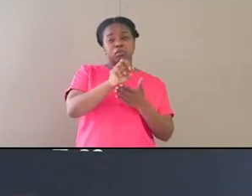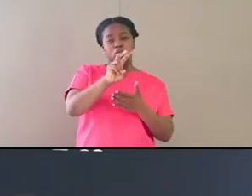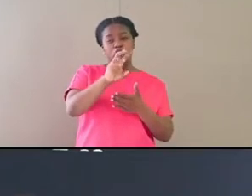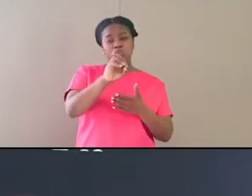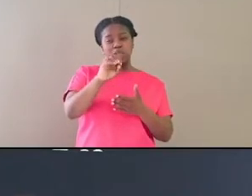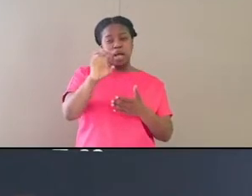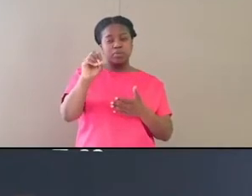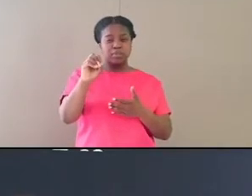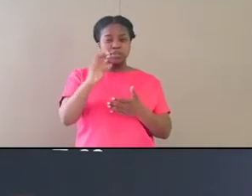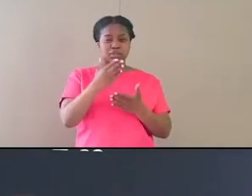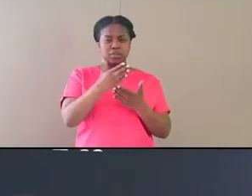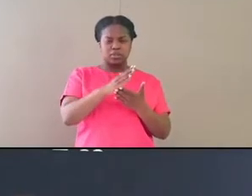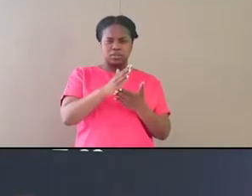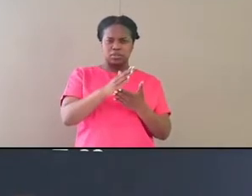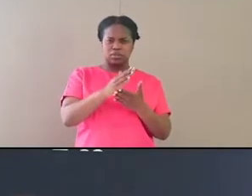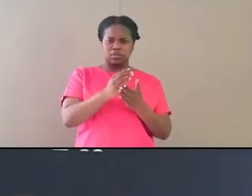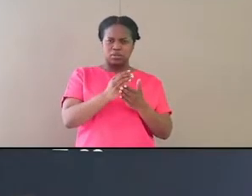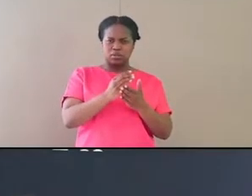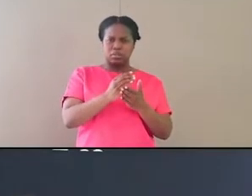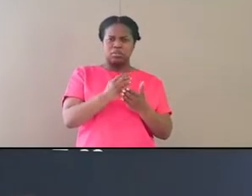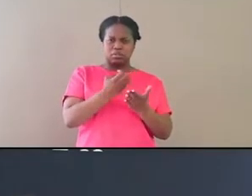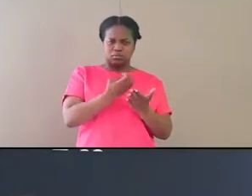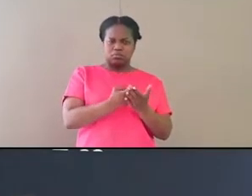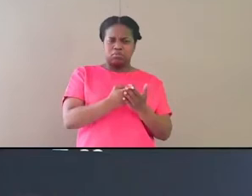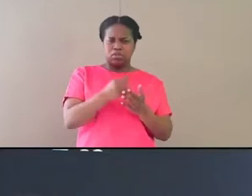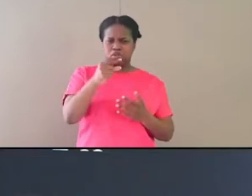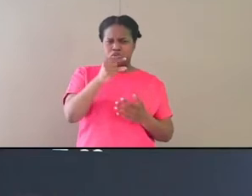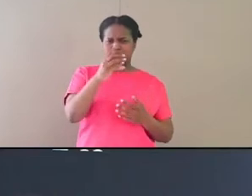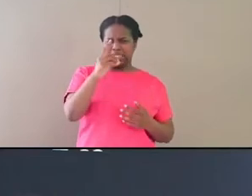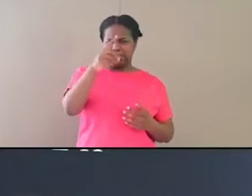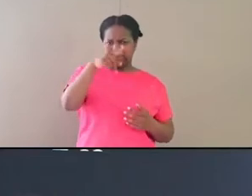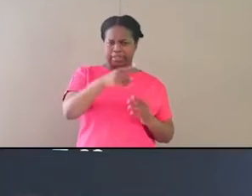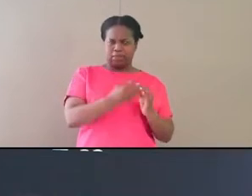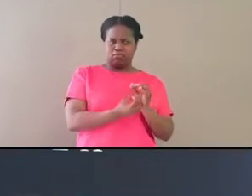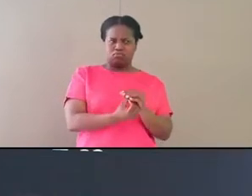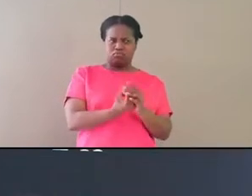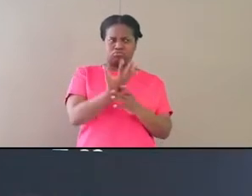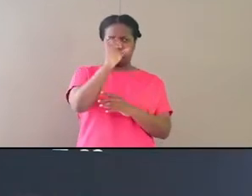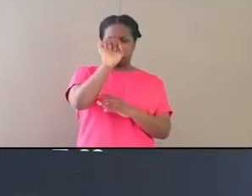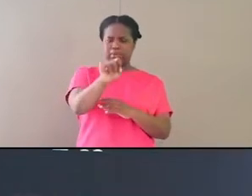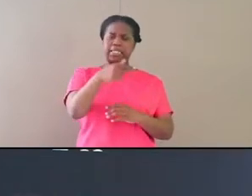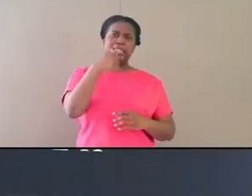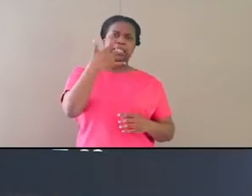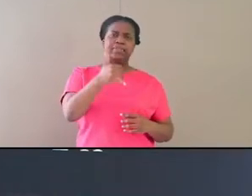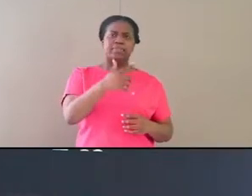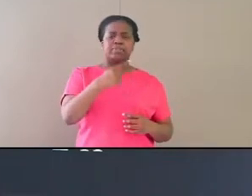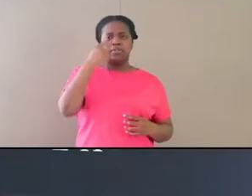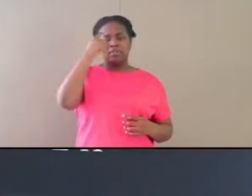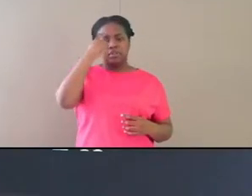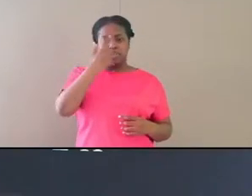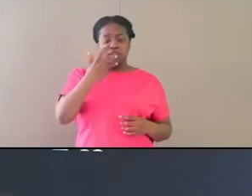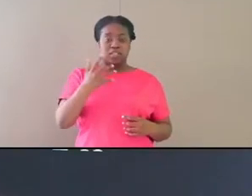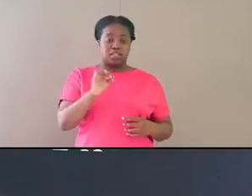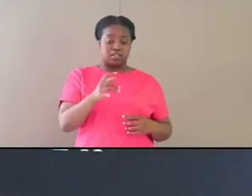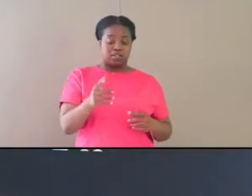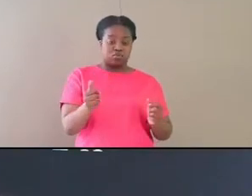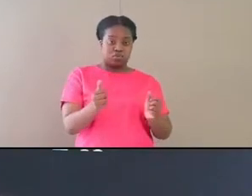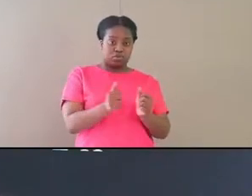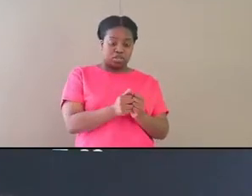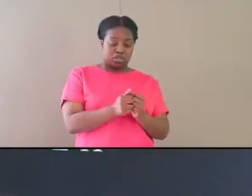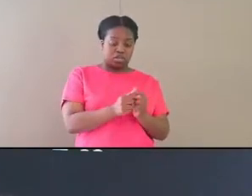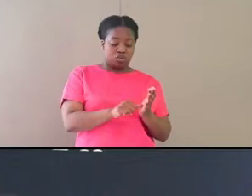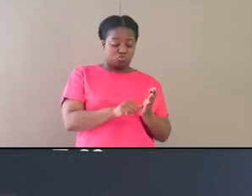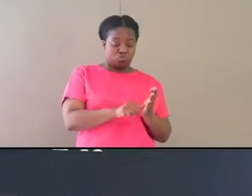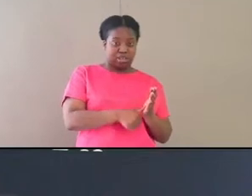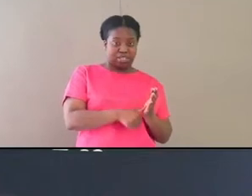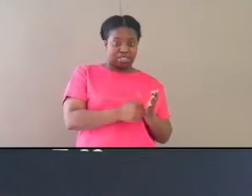good rates of economic growth. So I think that the magic, if one were to say that, is the combination of grant,